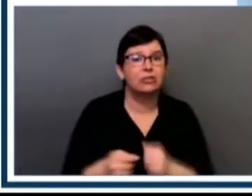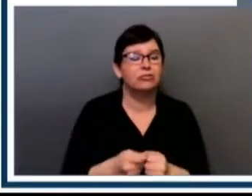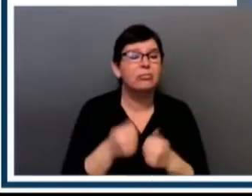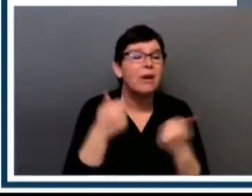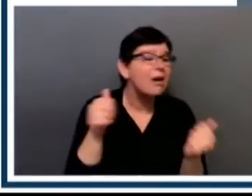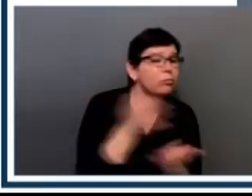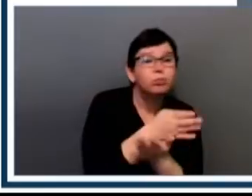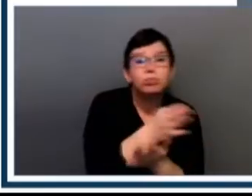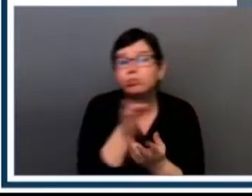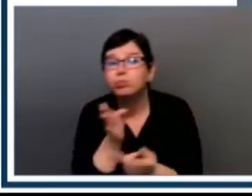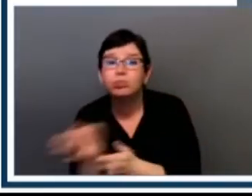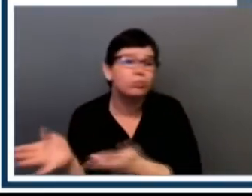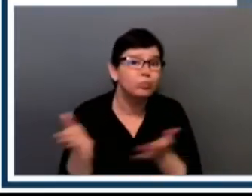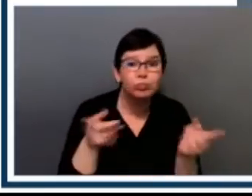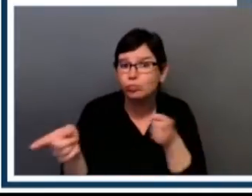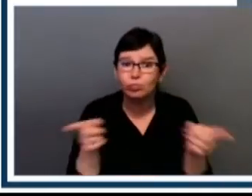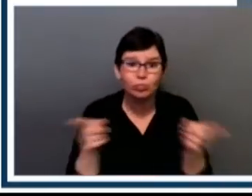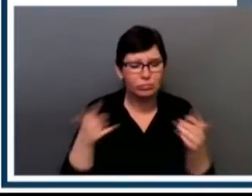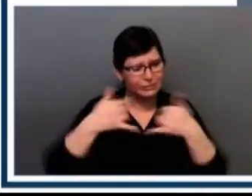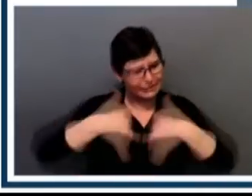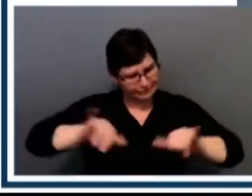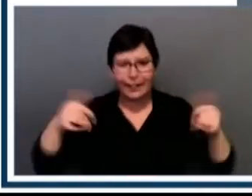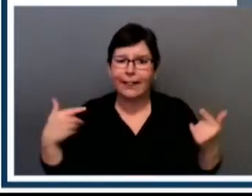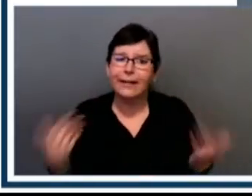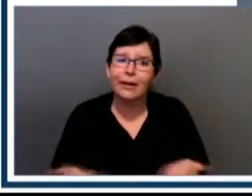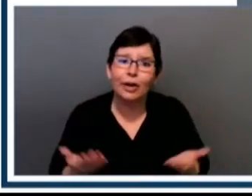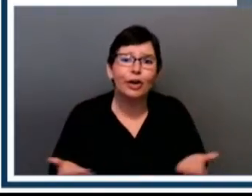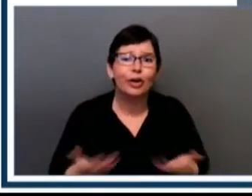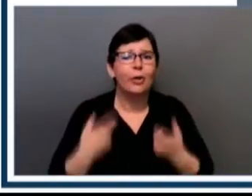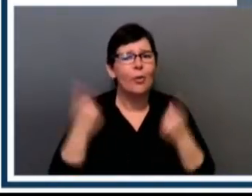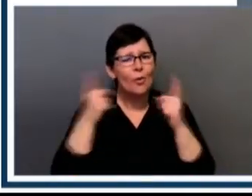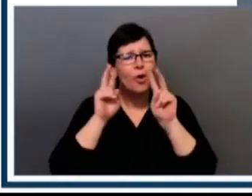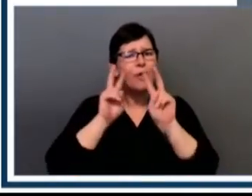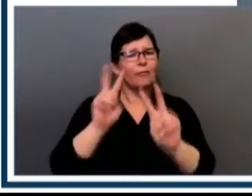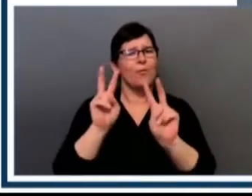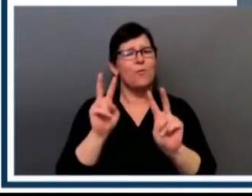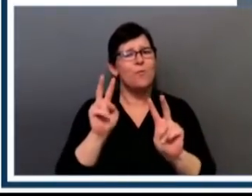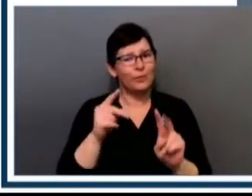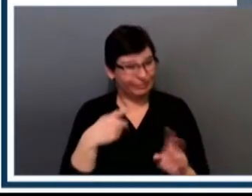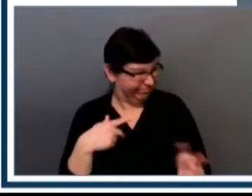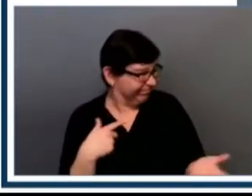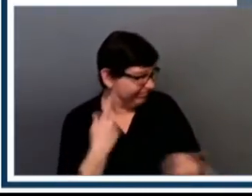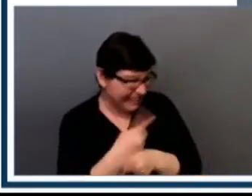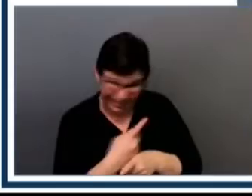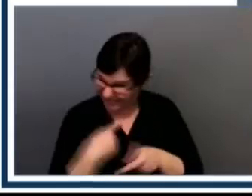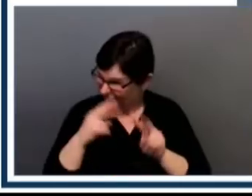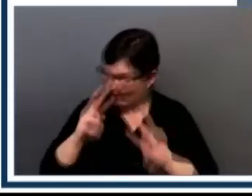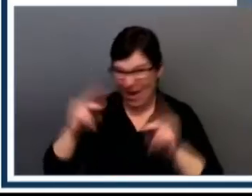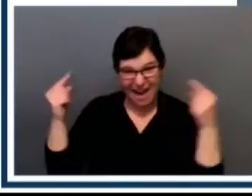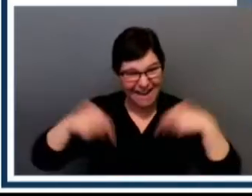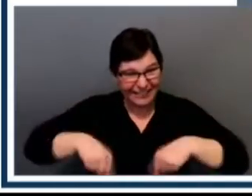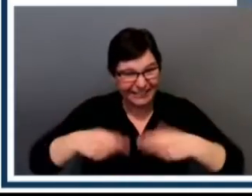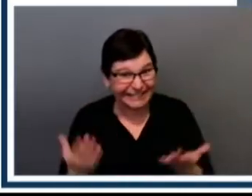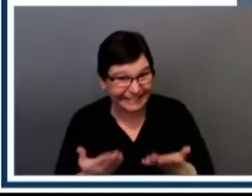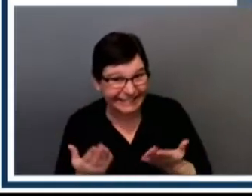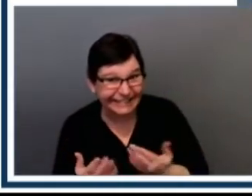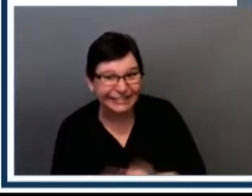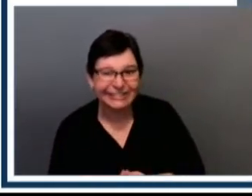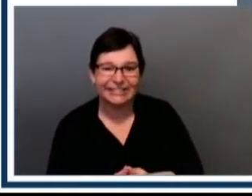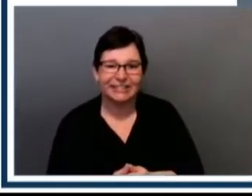do, right? Absolutely. Highlight of my week. Next, we'll go to Lois Ann Dort from the Guysborough Journal. Go ahead, Lois